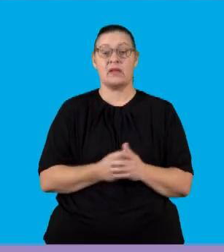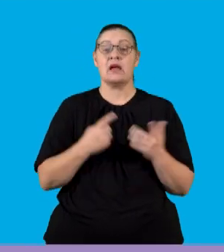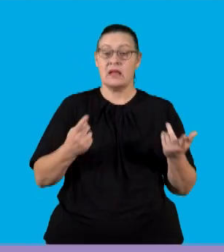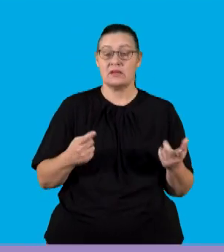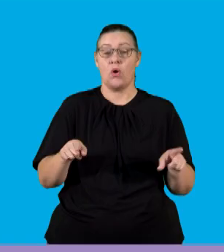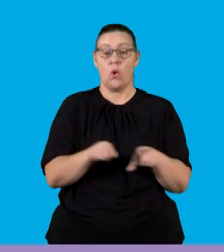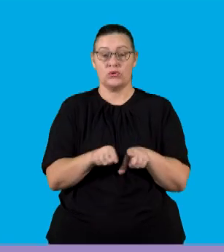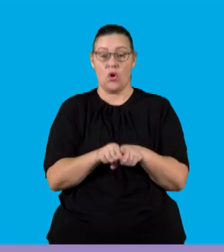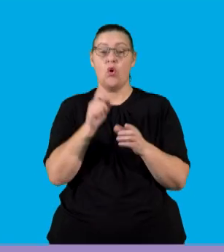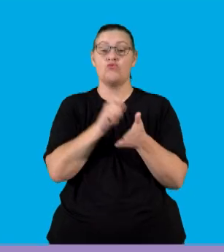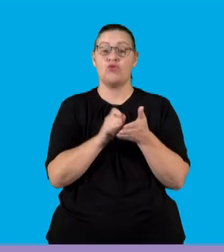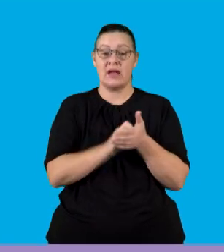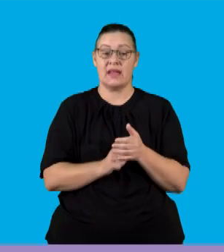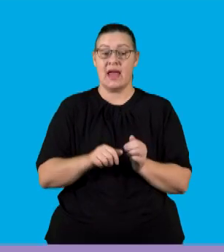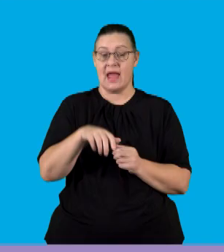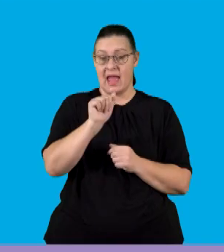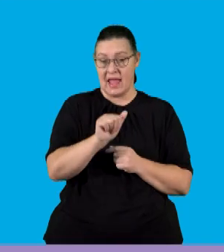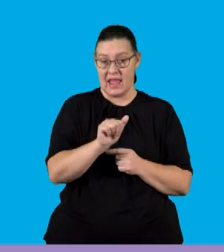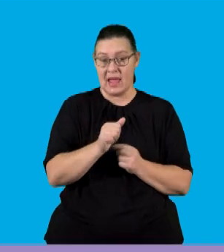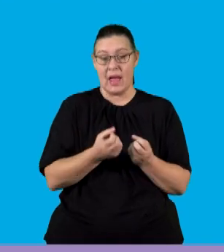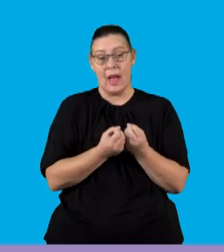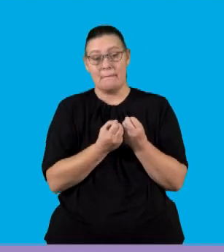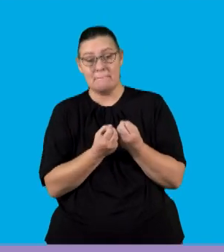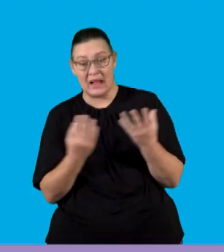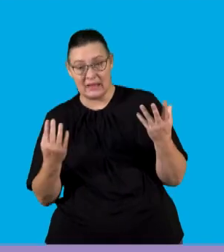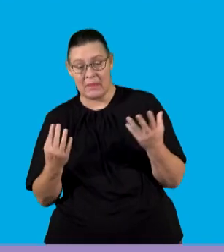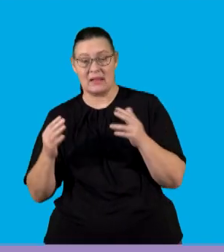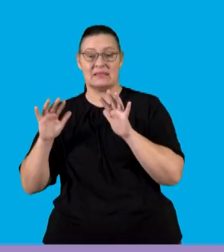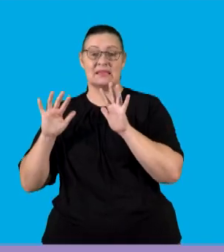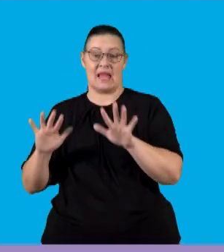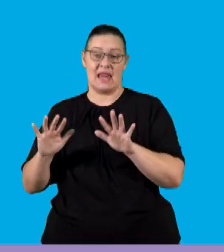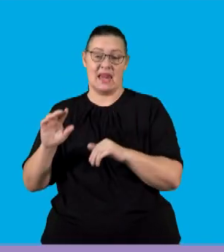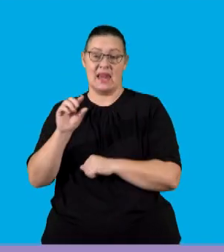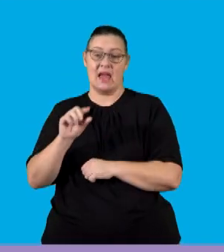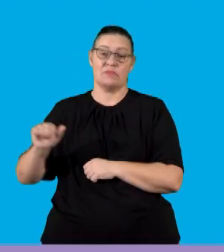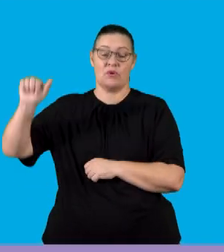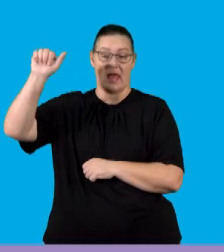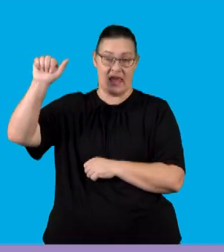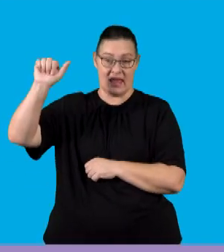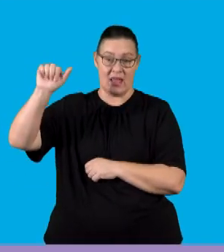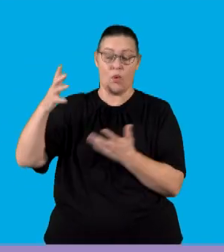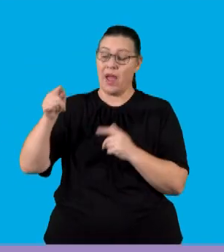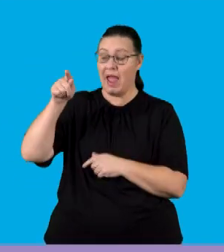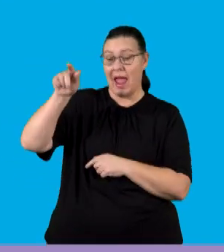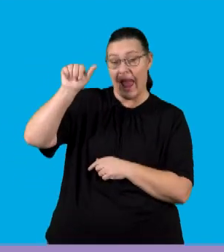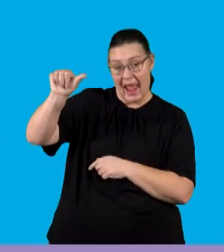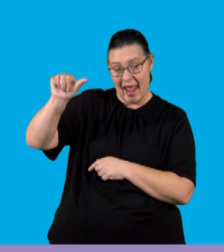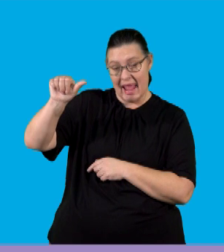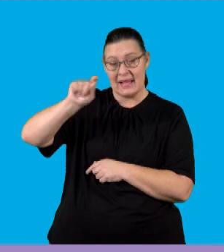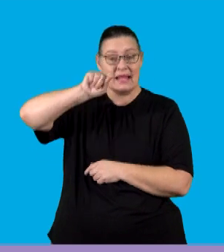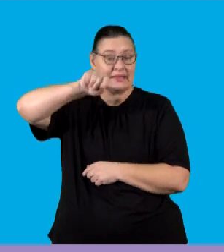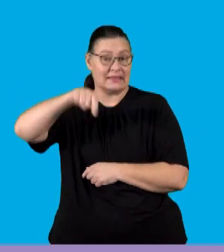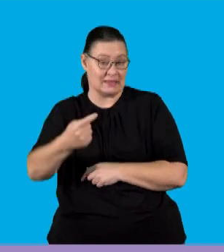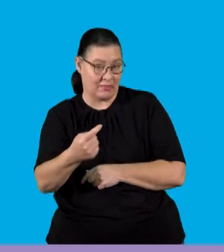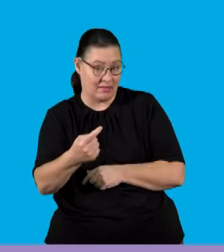written in the form a multiplied by 10 exponent n, where a is a decimal. Remember